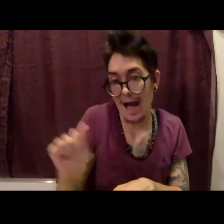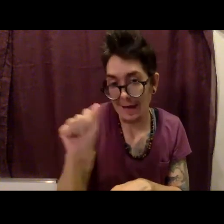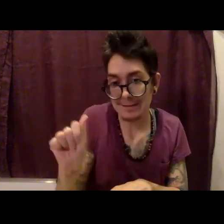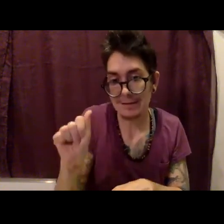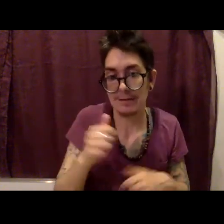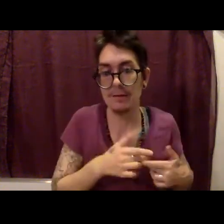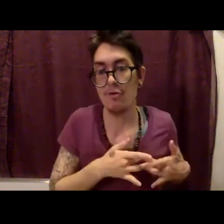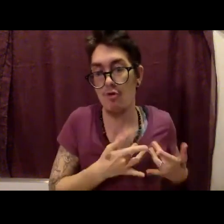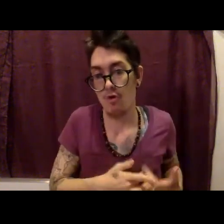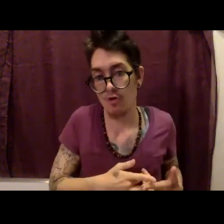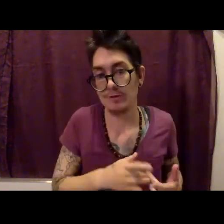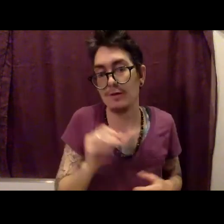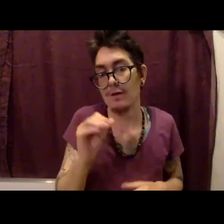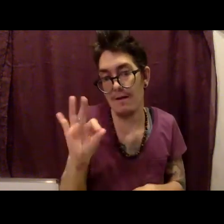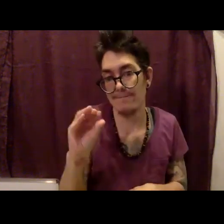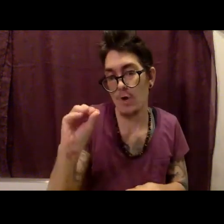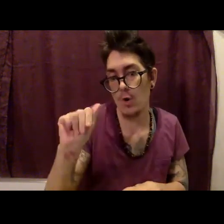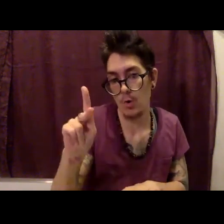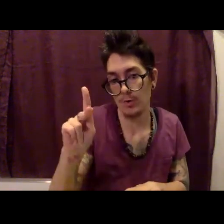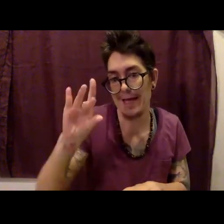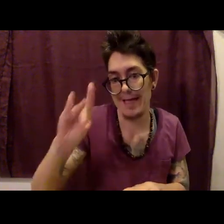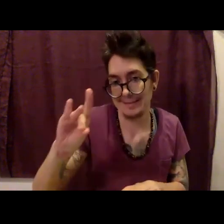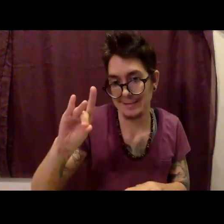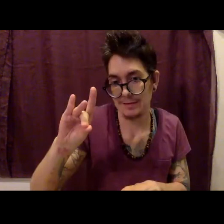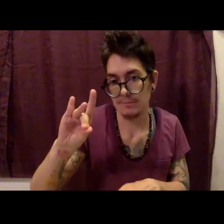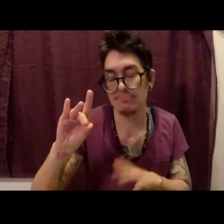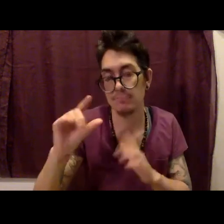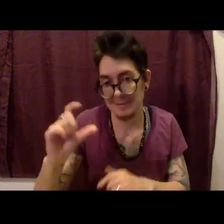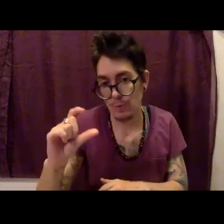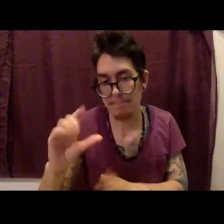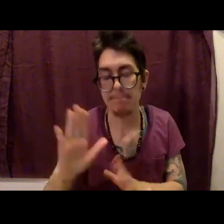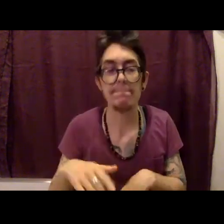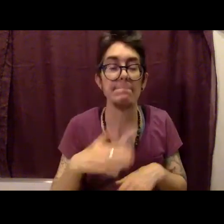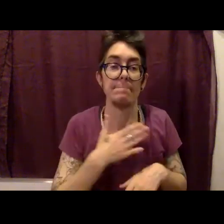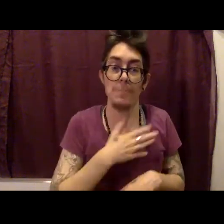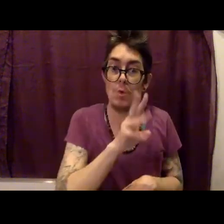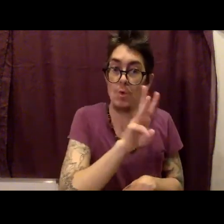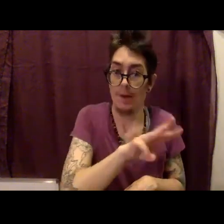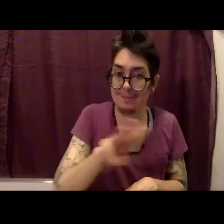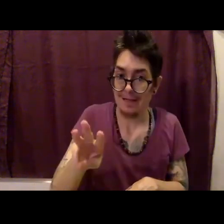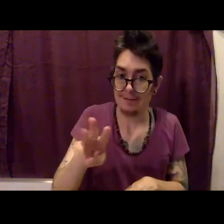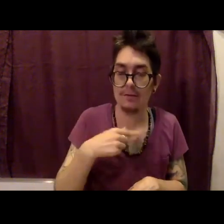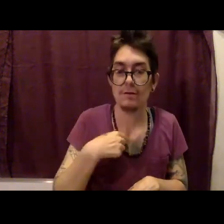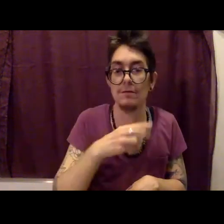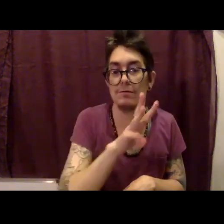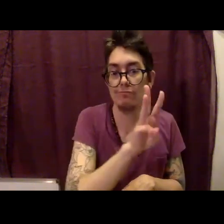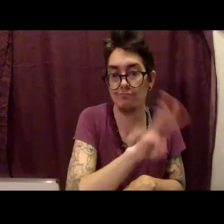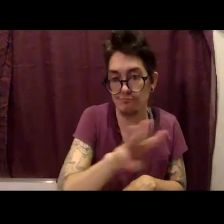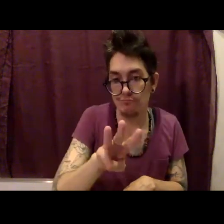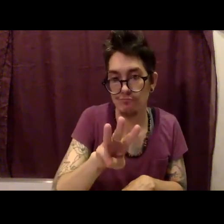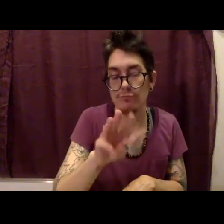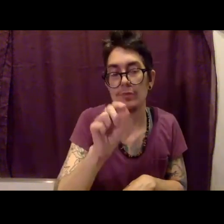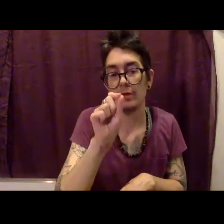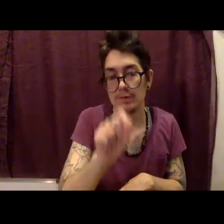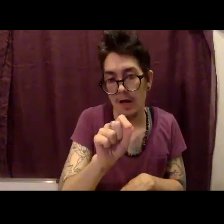I'm on Instagram, and so it's at Heart of Oak 8. And so that's my Instagram handle. And so